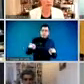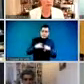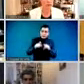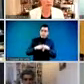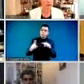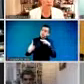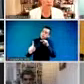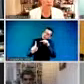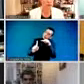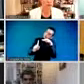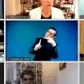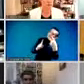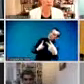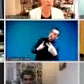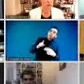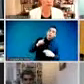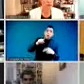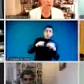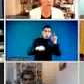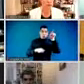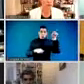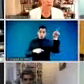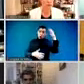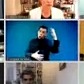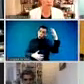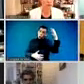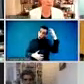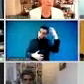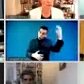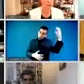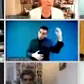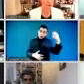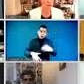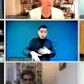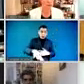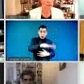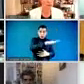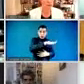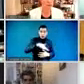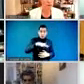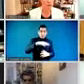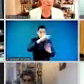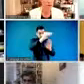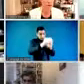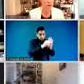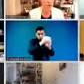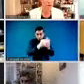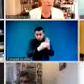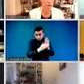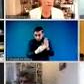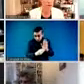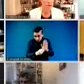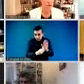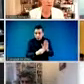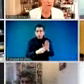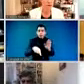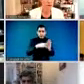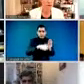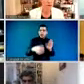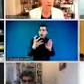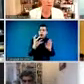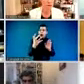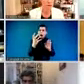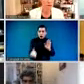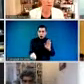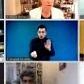content producers that are out there at the moment. So they could be leading by example and trying to ensure that what they're putting out on